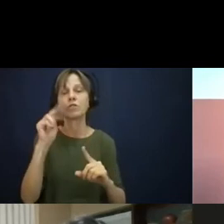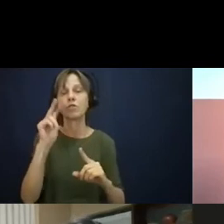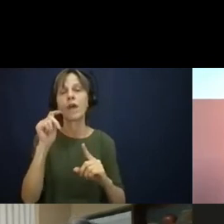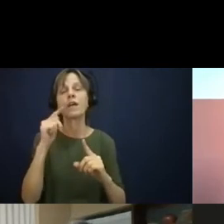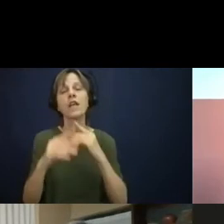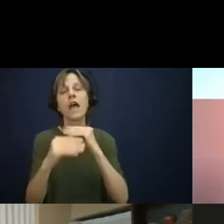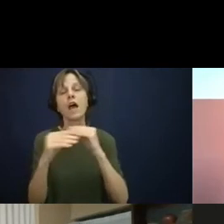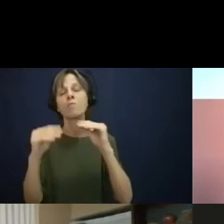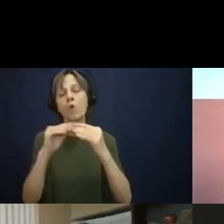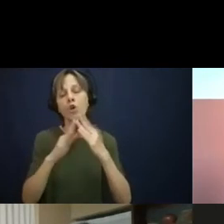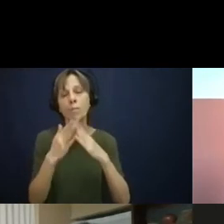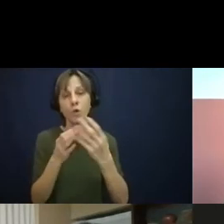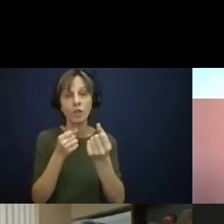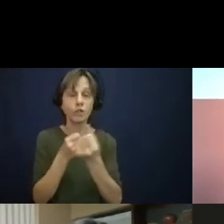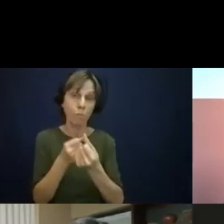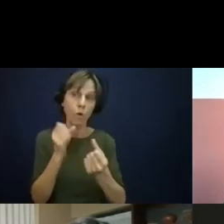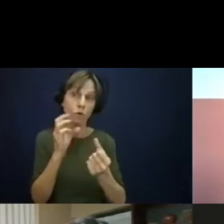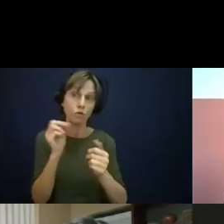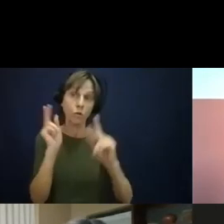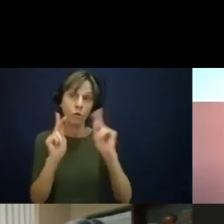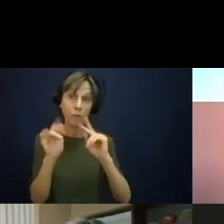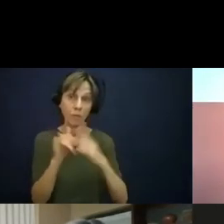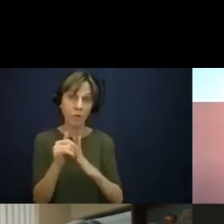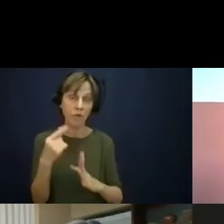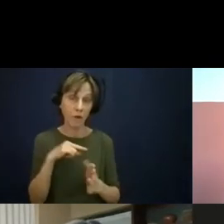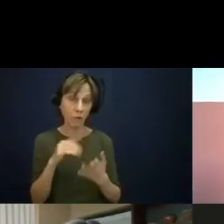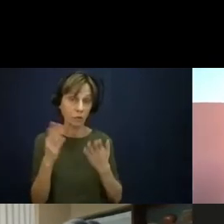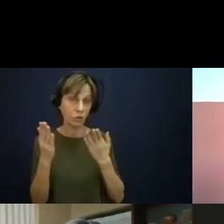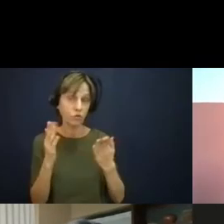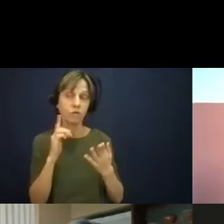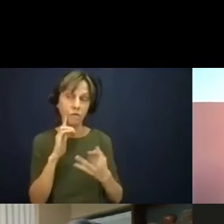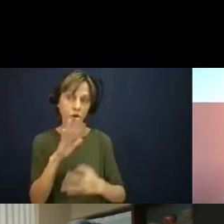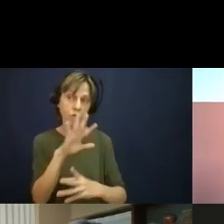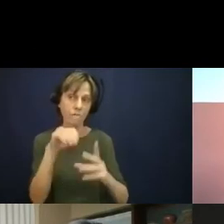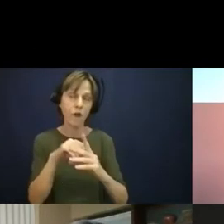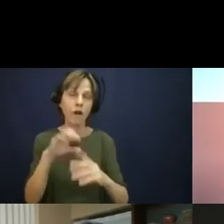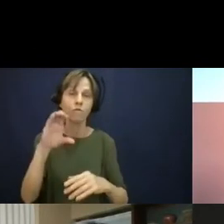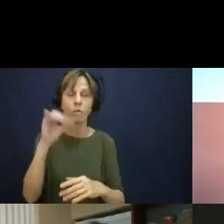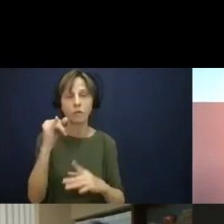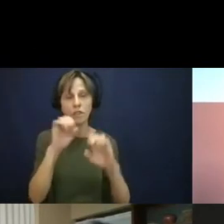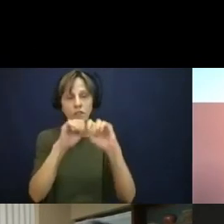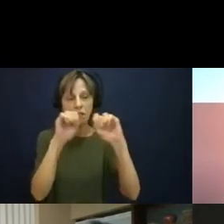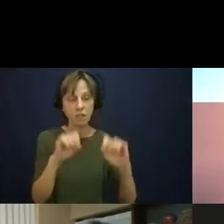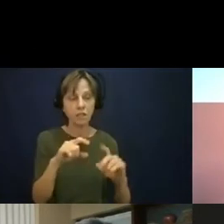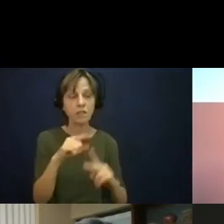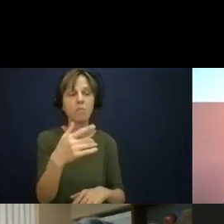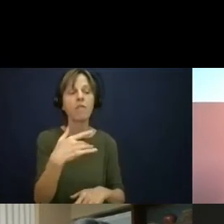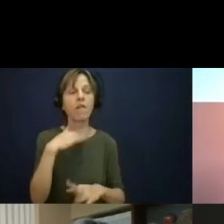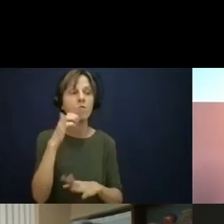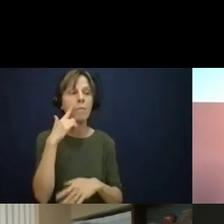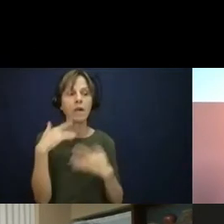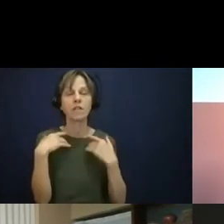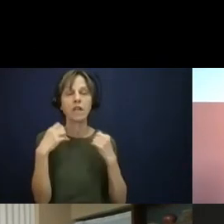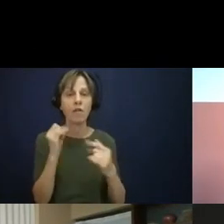So the people we serve are involved in the criminal justice system. They have acute mental health impairment, and they also